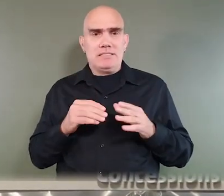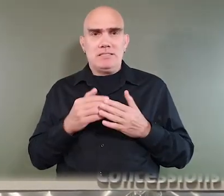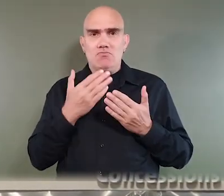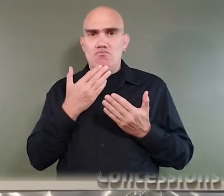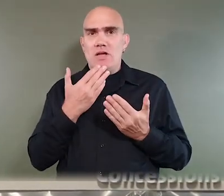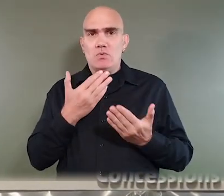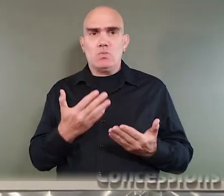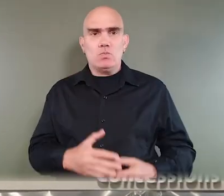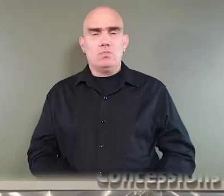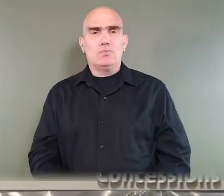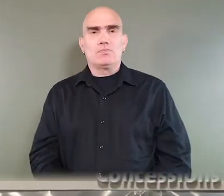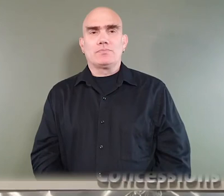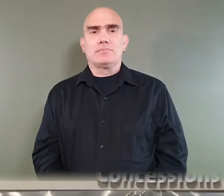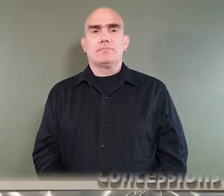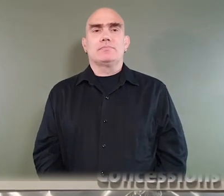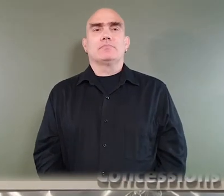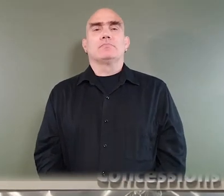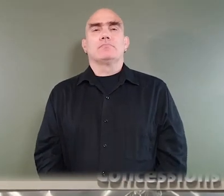in gratitude.